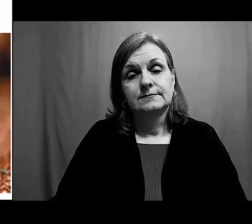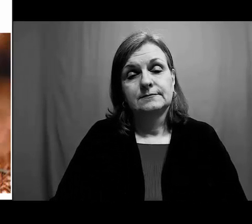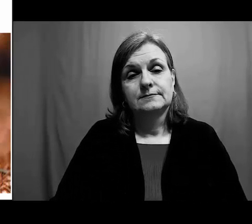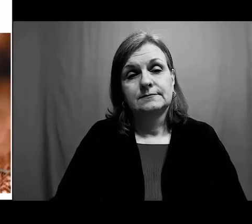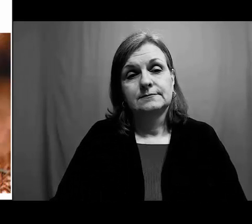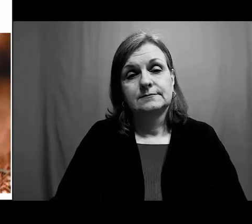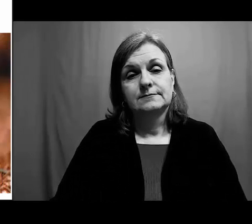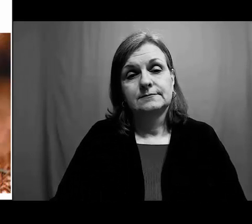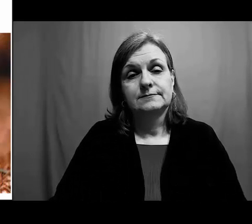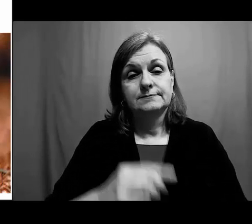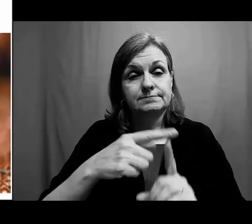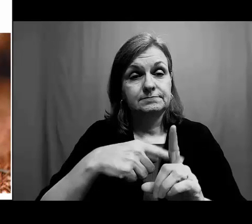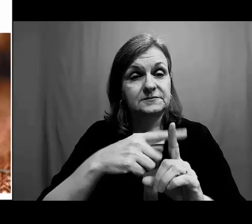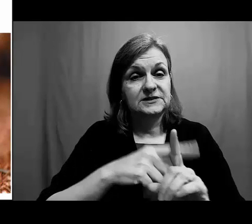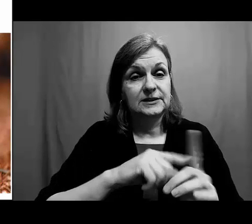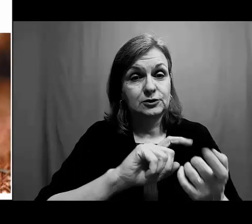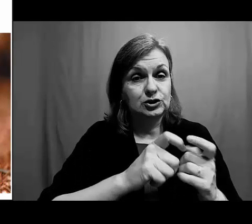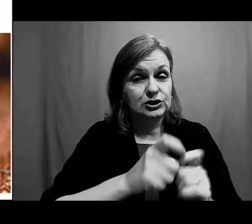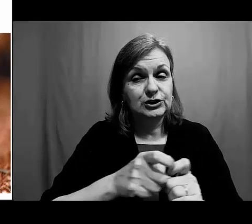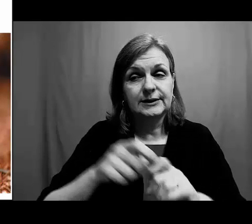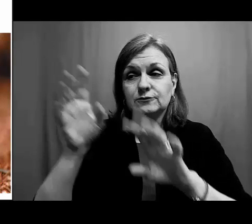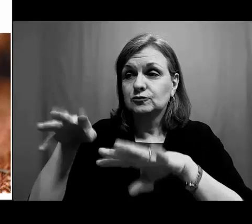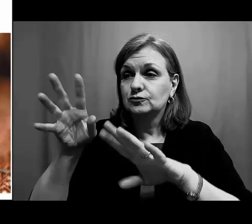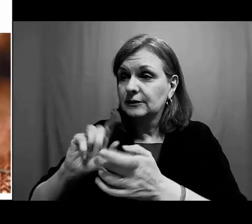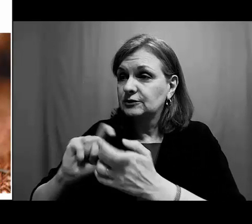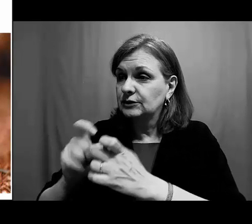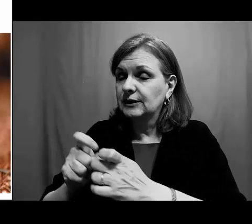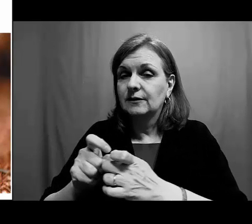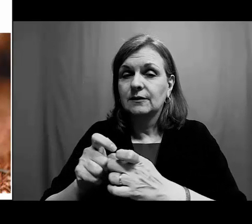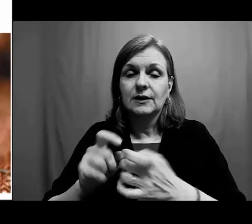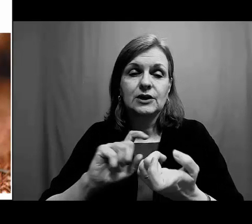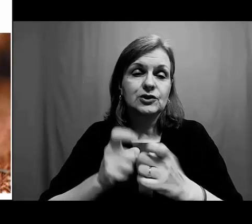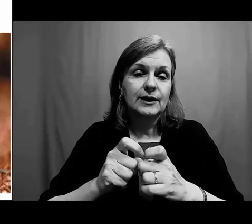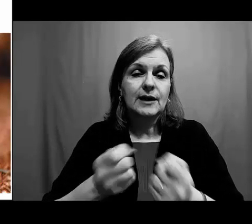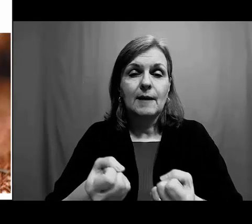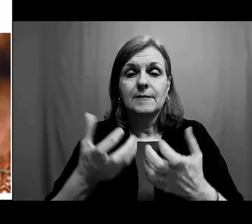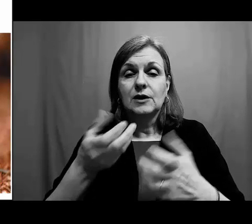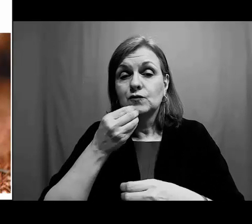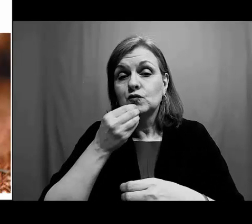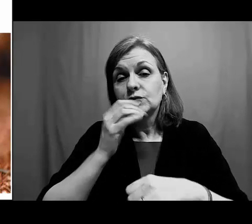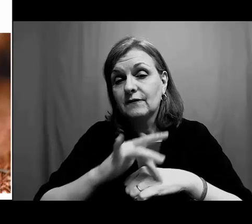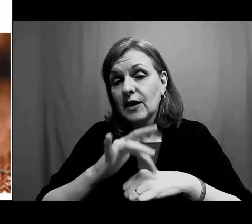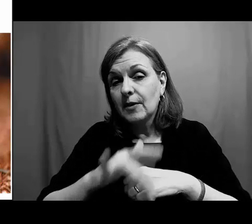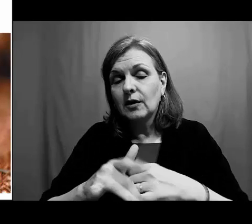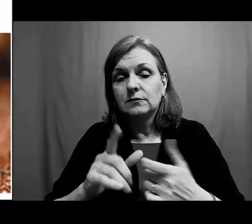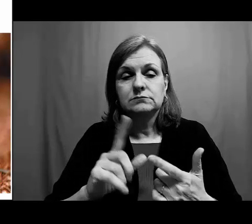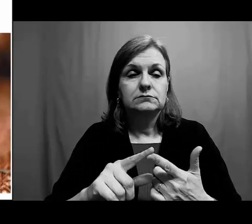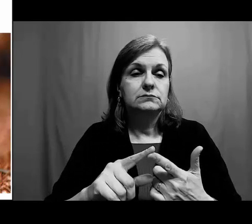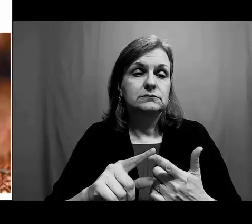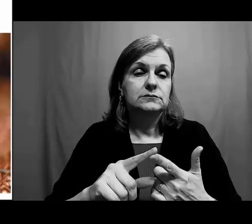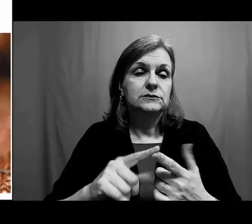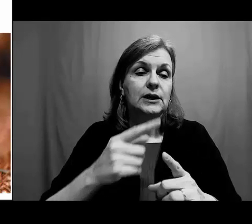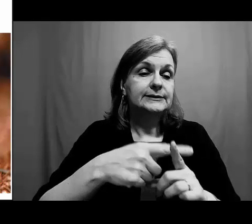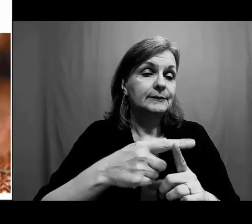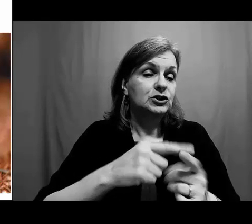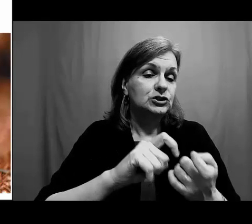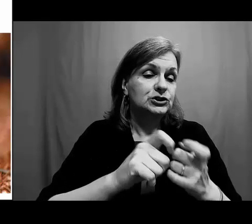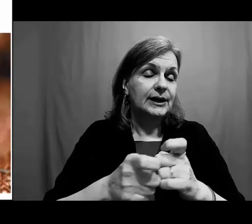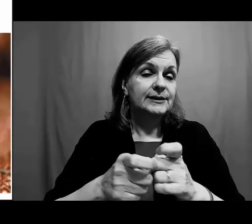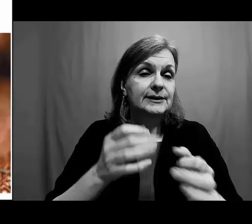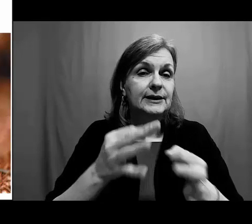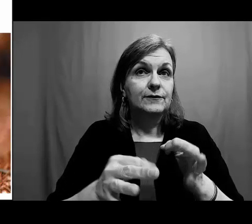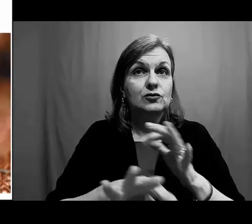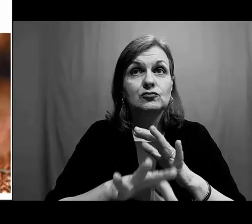Changes in temperature and rainfall will change food availability. Changes in temperature change